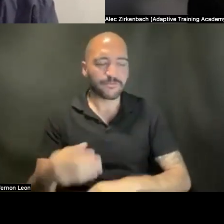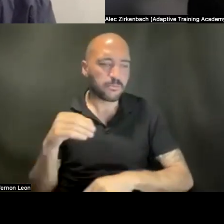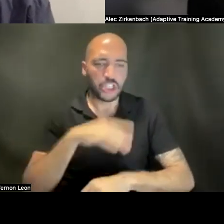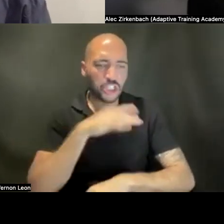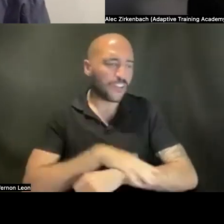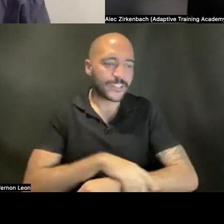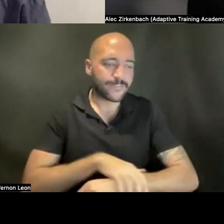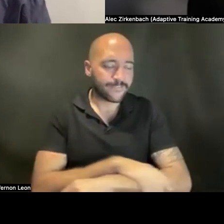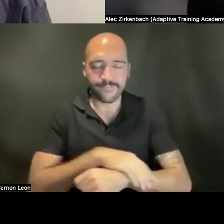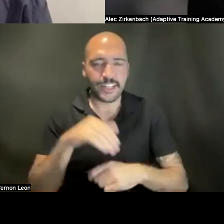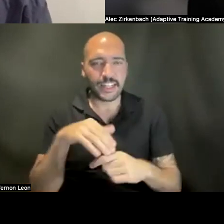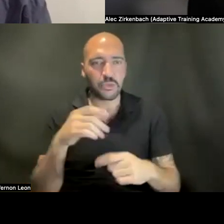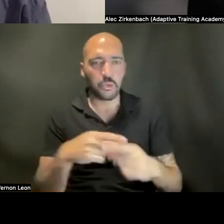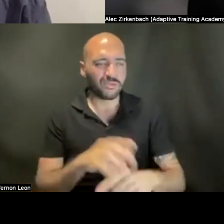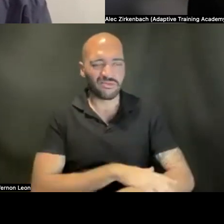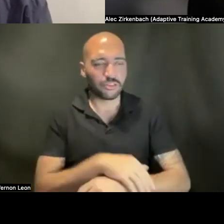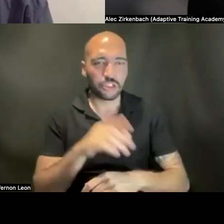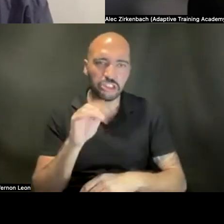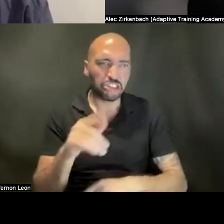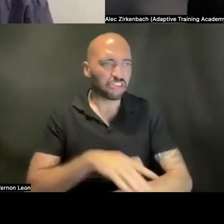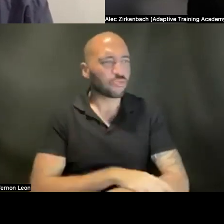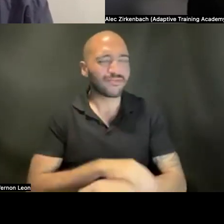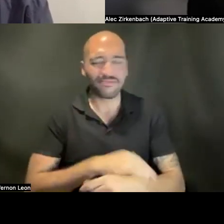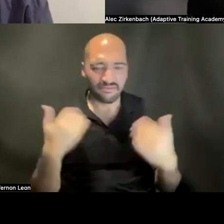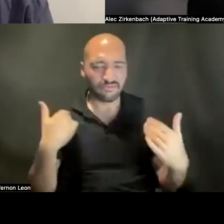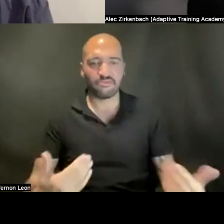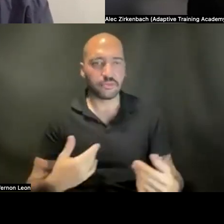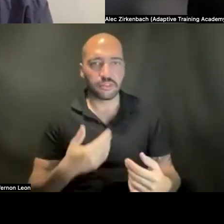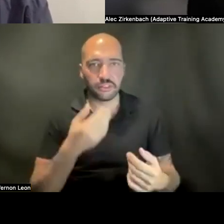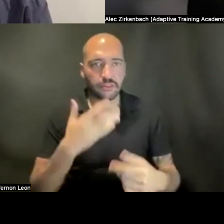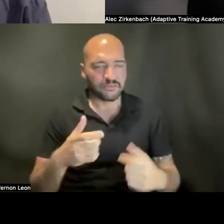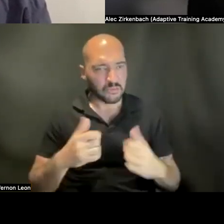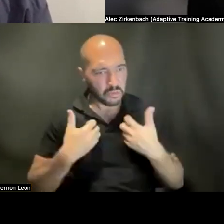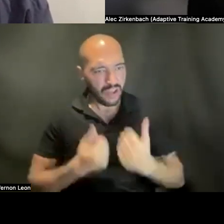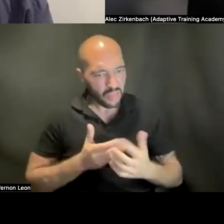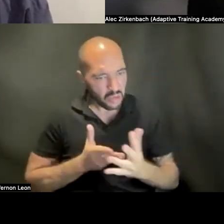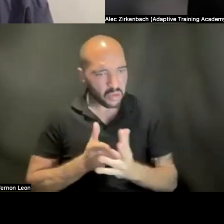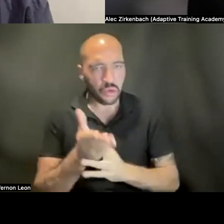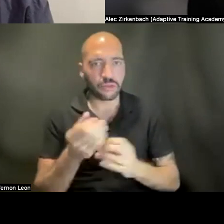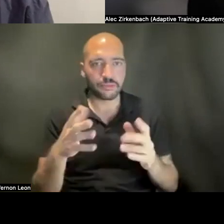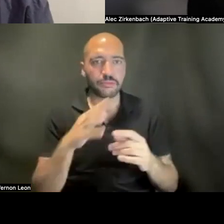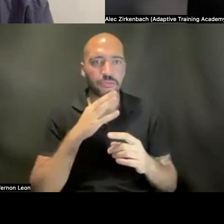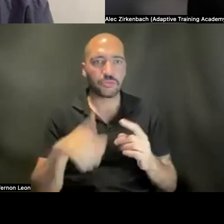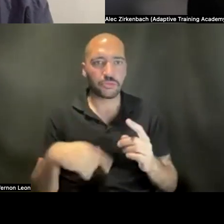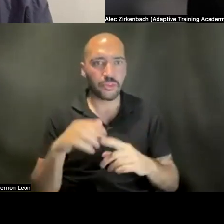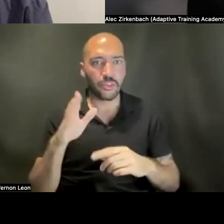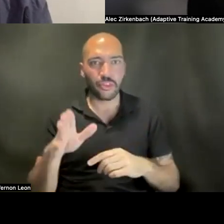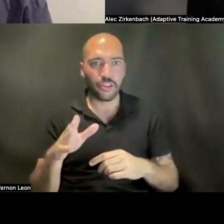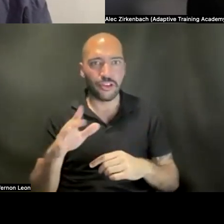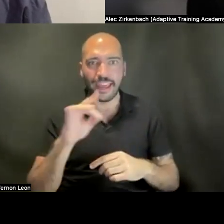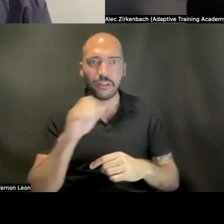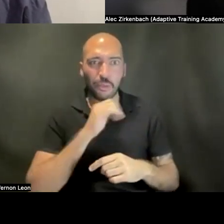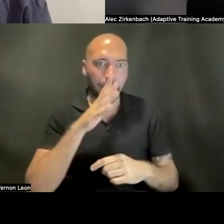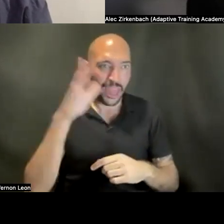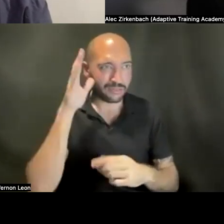I heard that so many times, literally word for word, like so many talk about, their 80-year-old parents saying those things, but